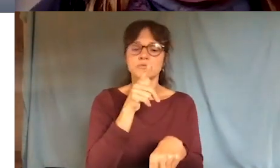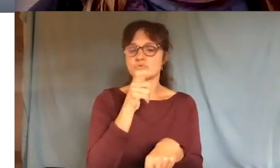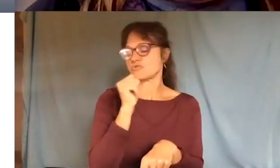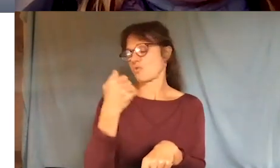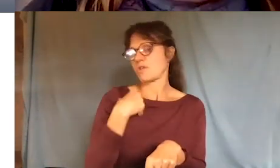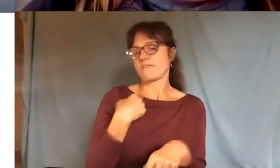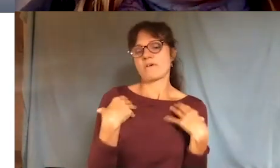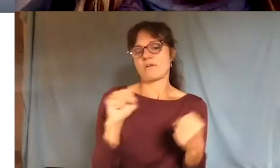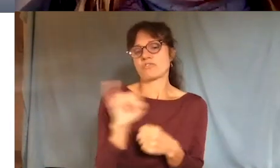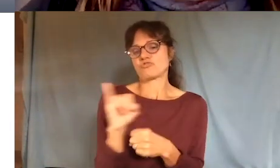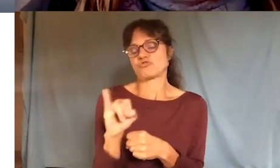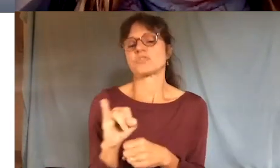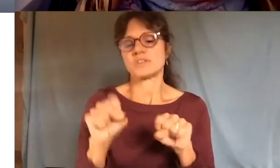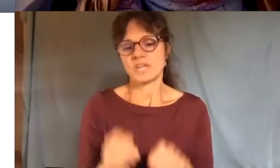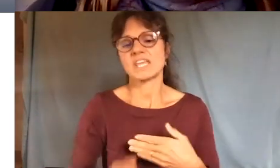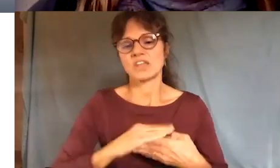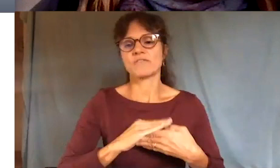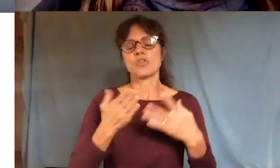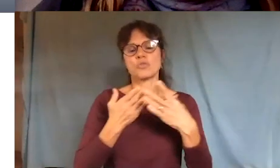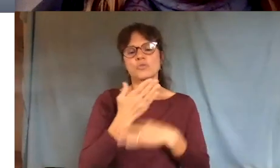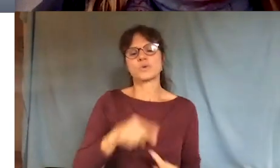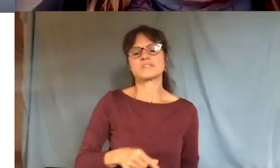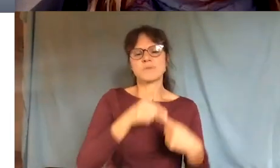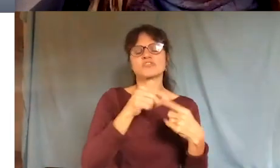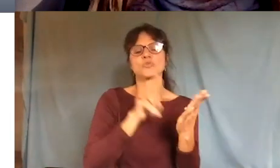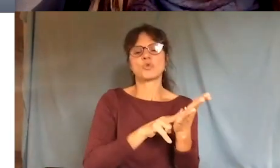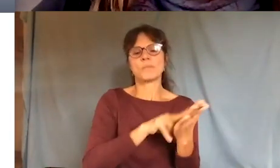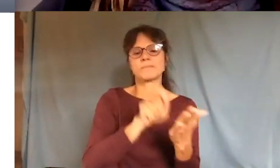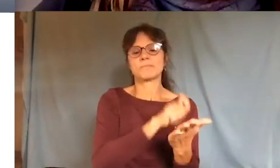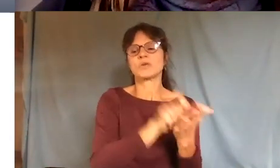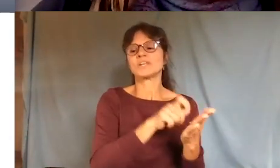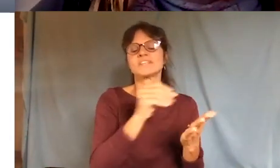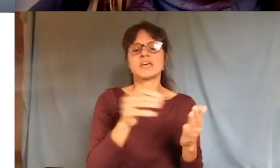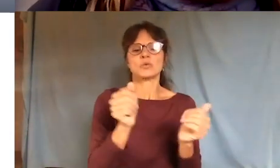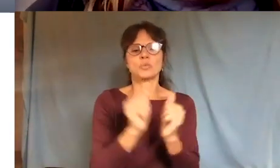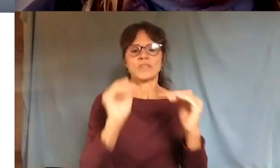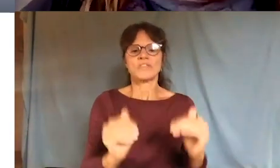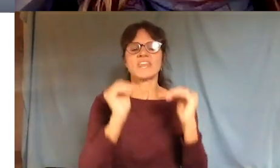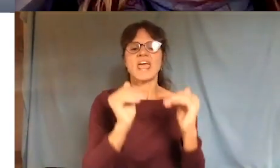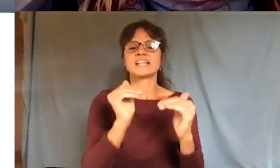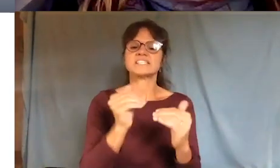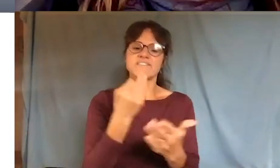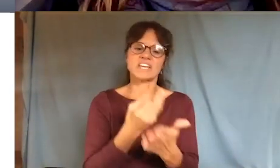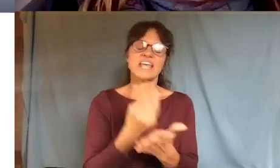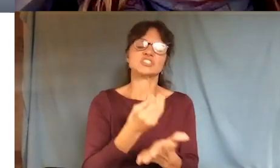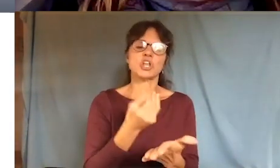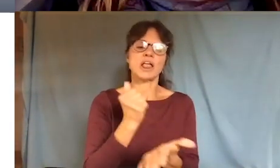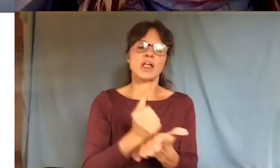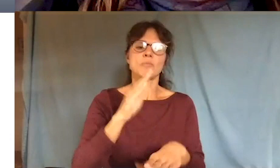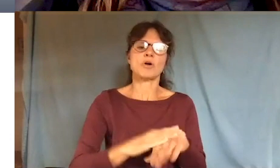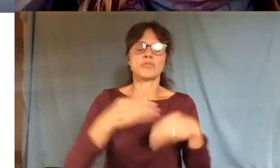health insurance can get coverage through special enrollment periods and with enhanced financial help on the marketplace.